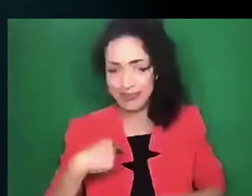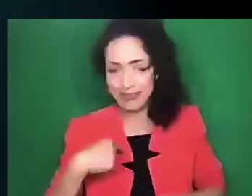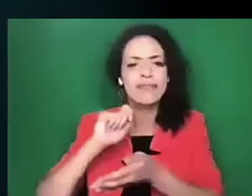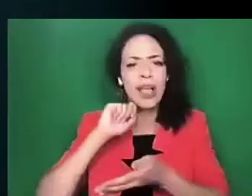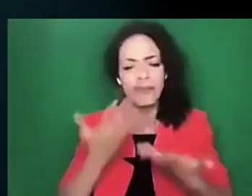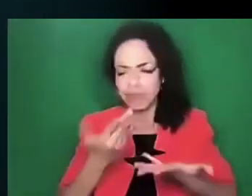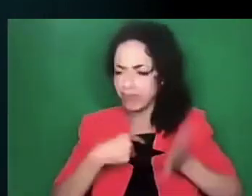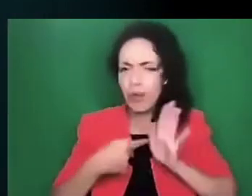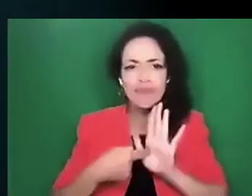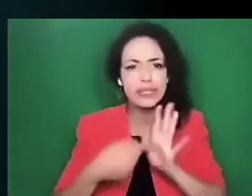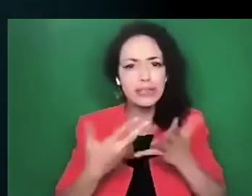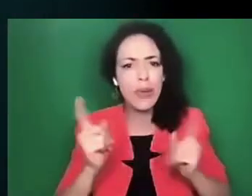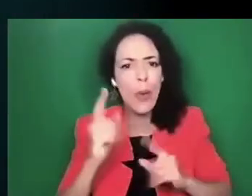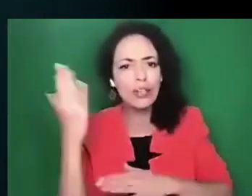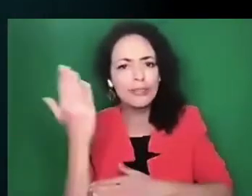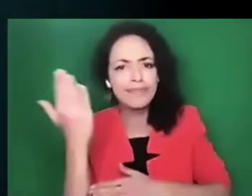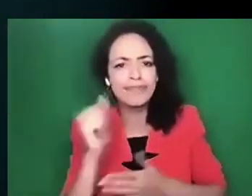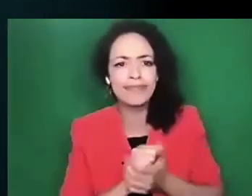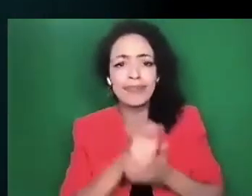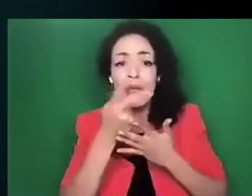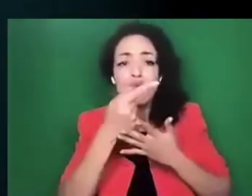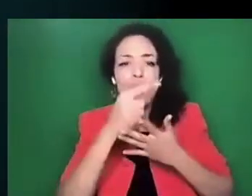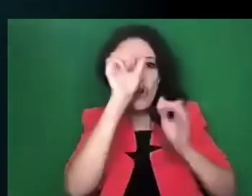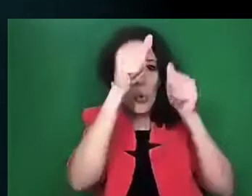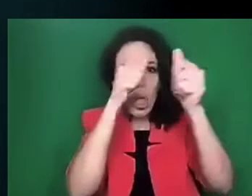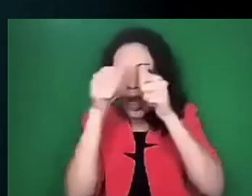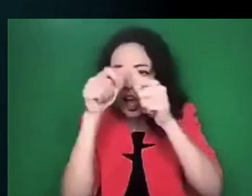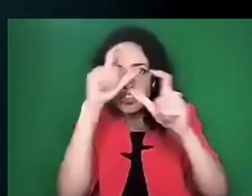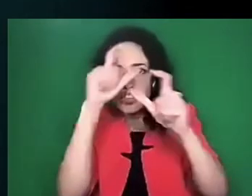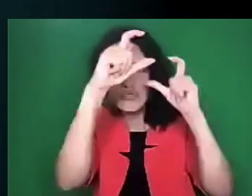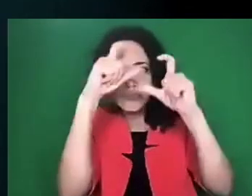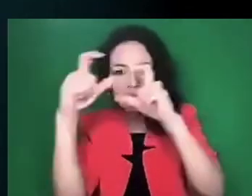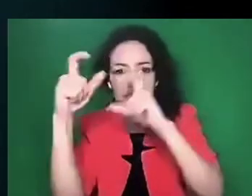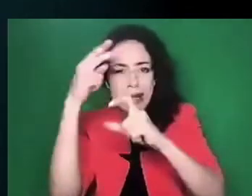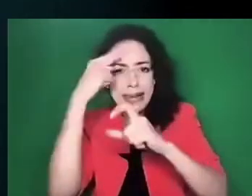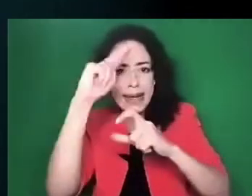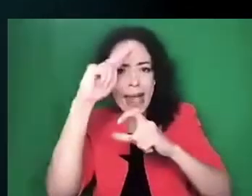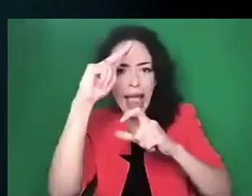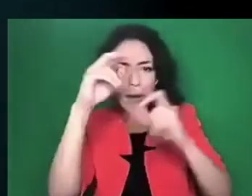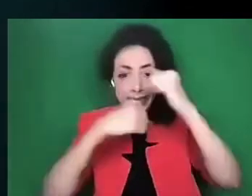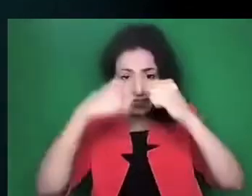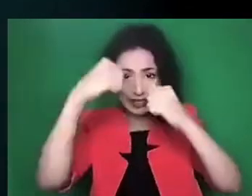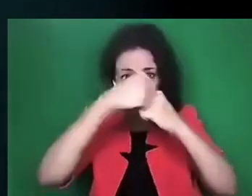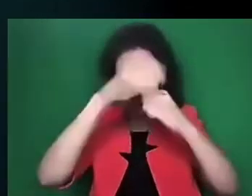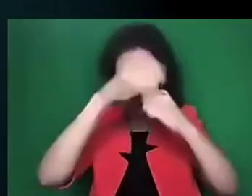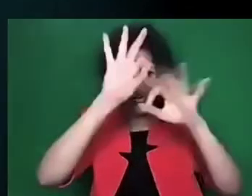titled Deconstructors Volume 2 that is currently on view within the exhibition that Venetia beautifully spoke